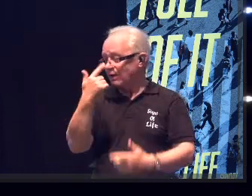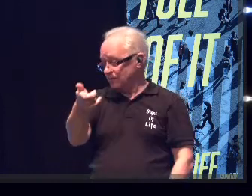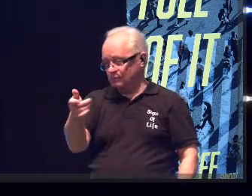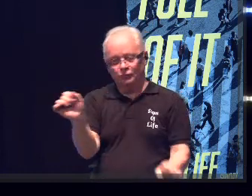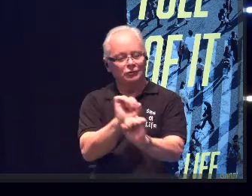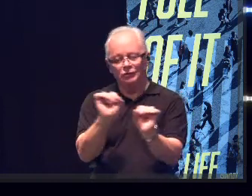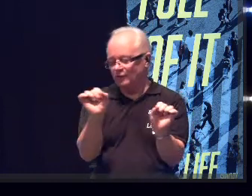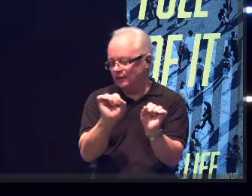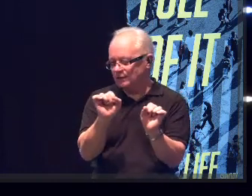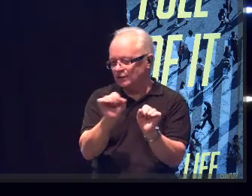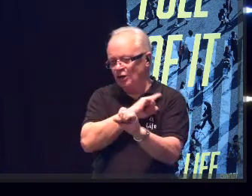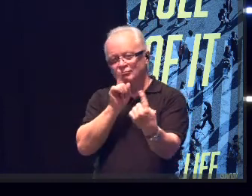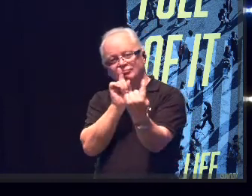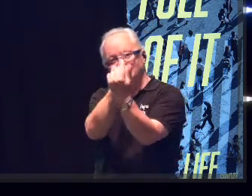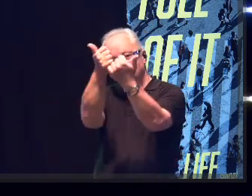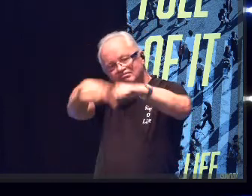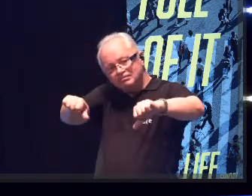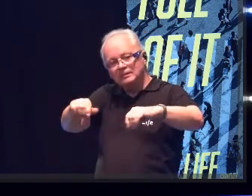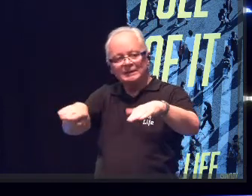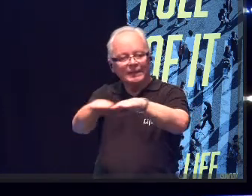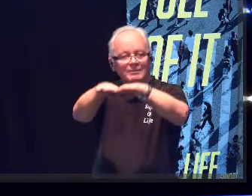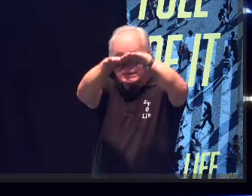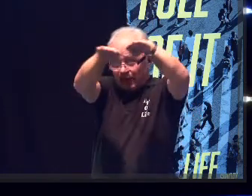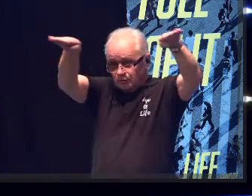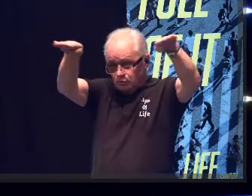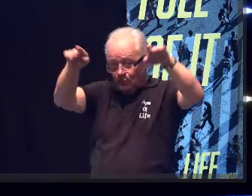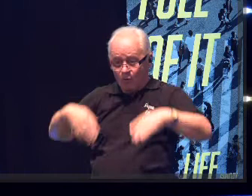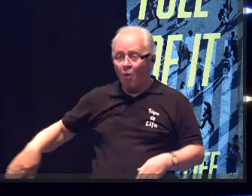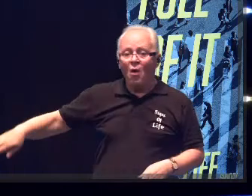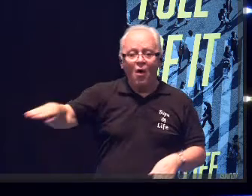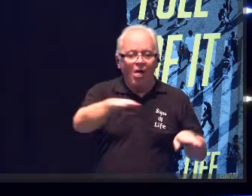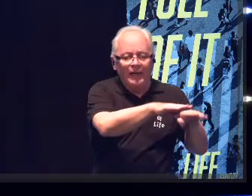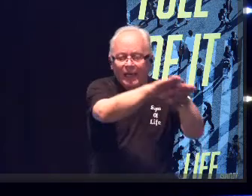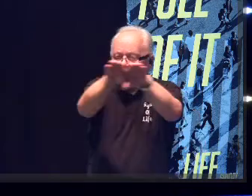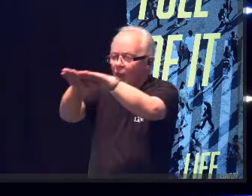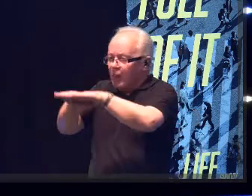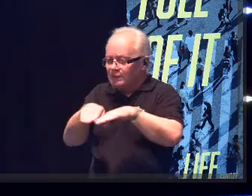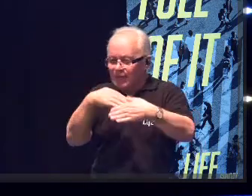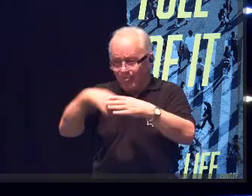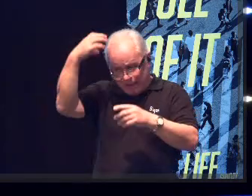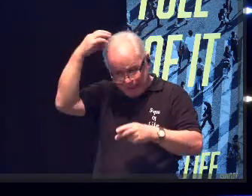meet the standard. We're all equal in the kingdom of grace.